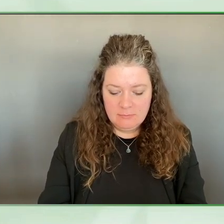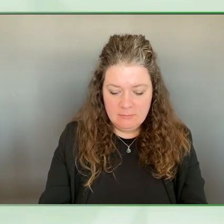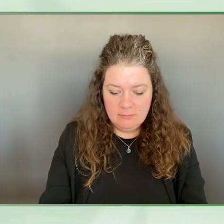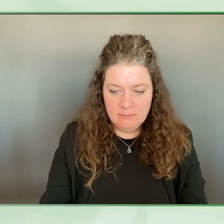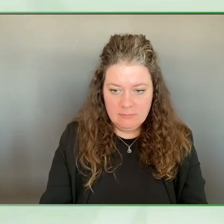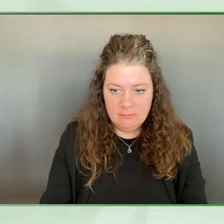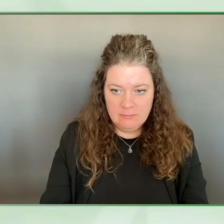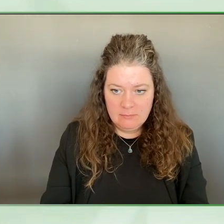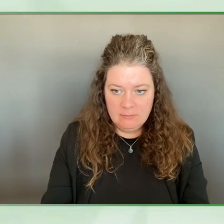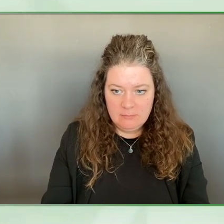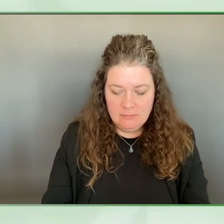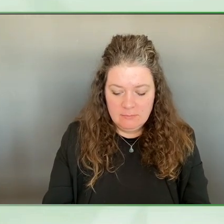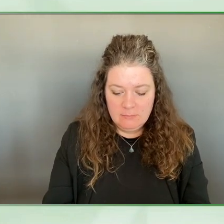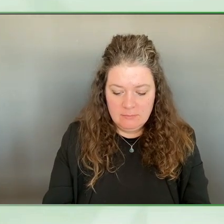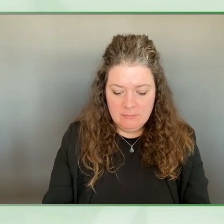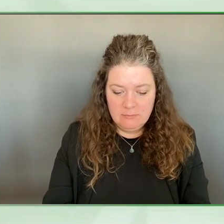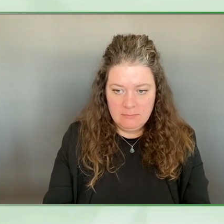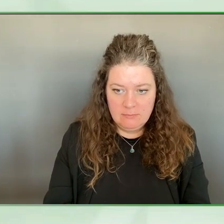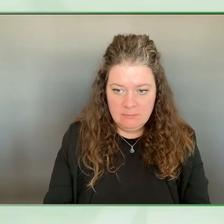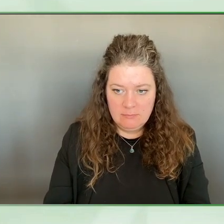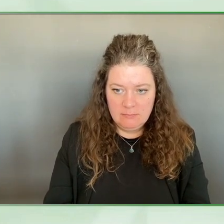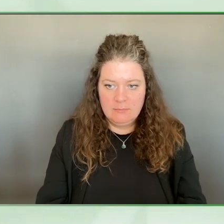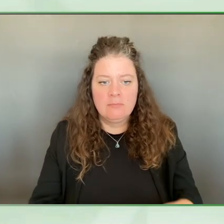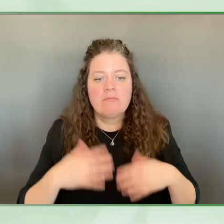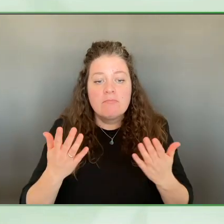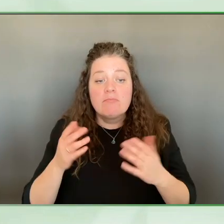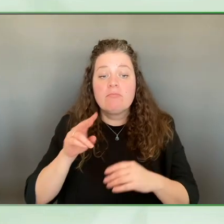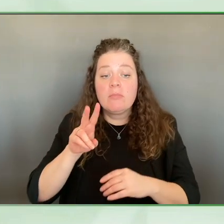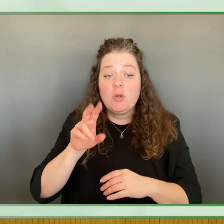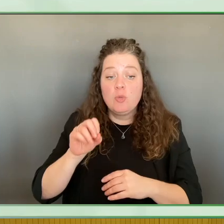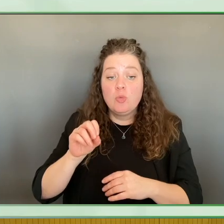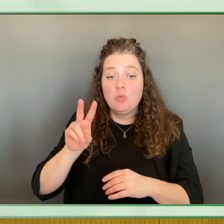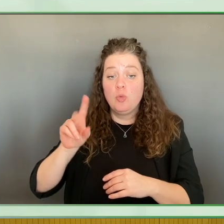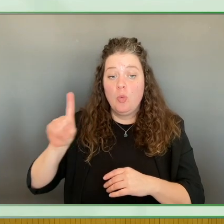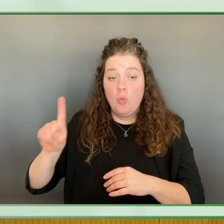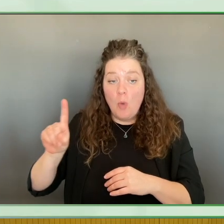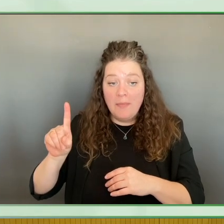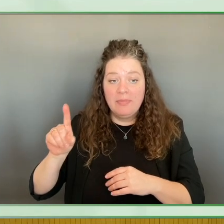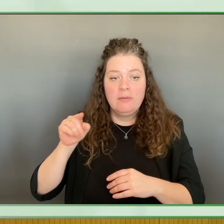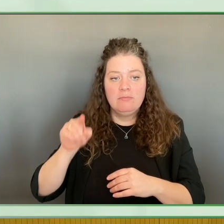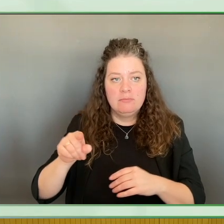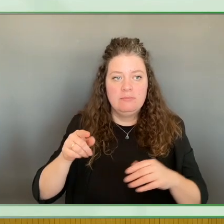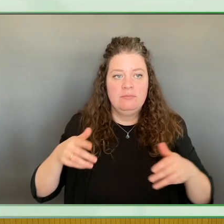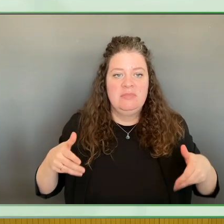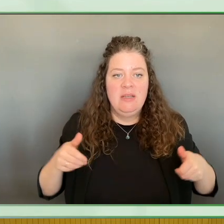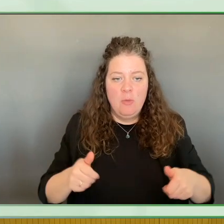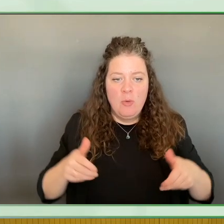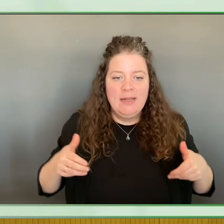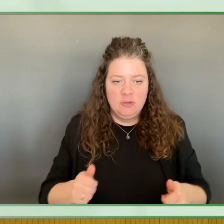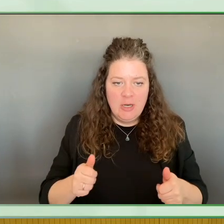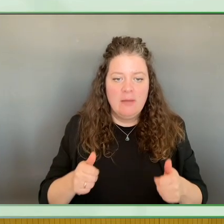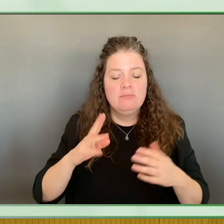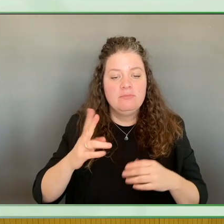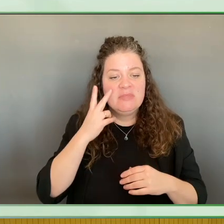into school in January 2022. It didn't take him long to adapt. By the time I visited